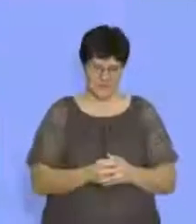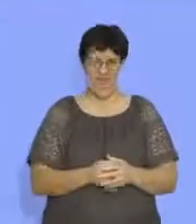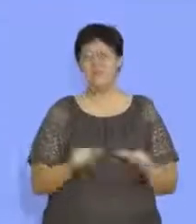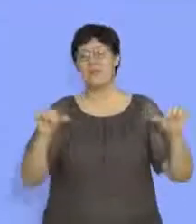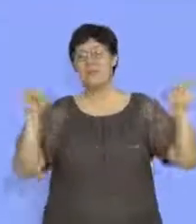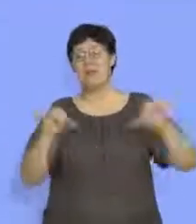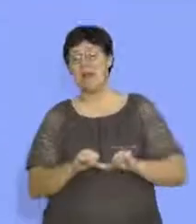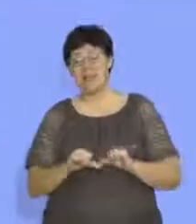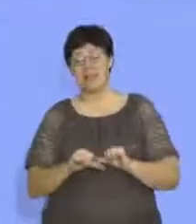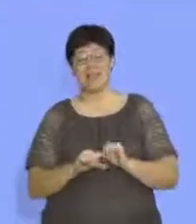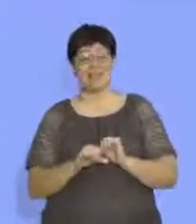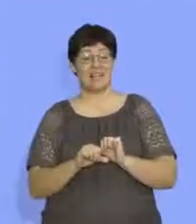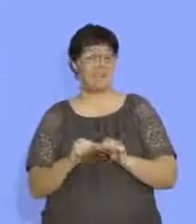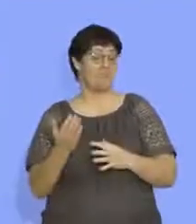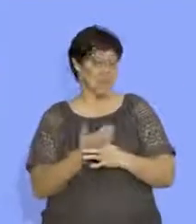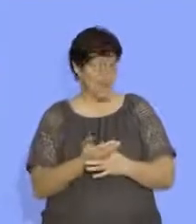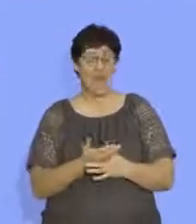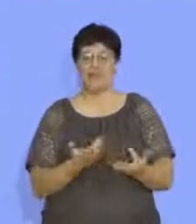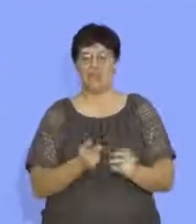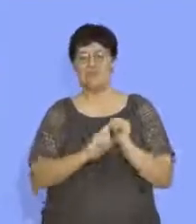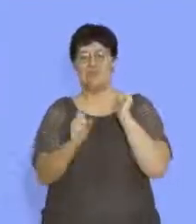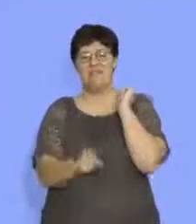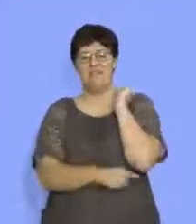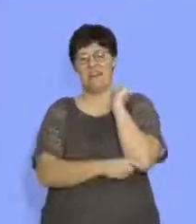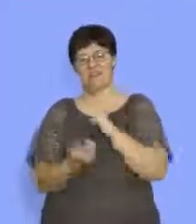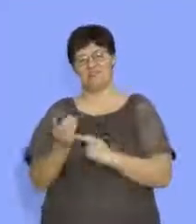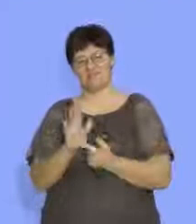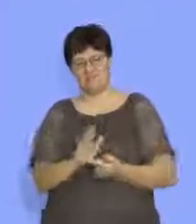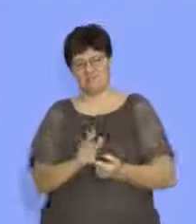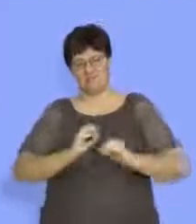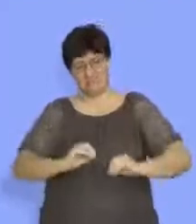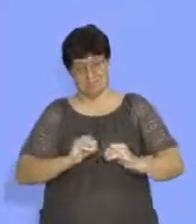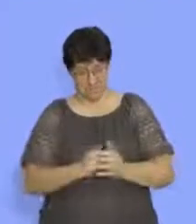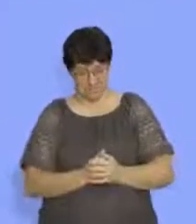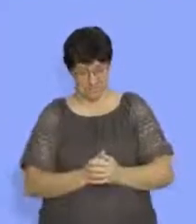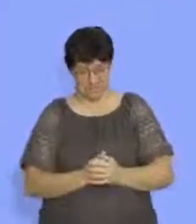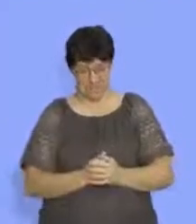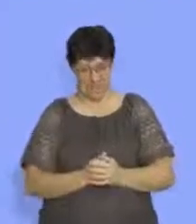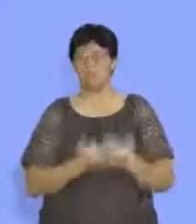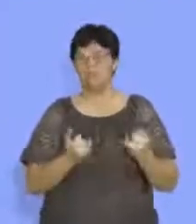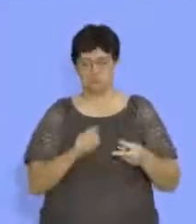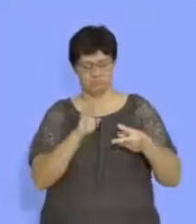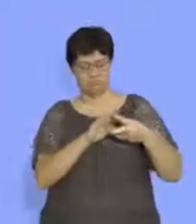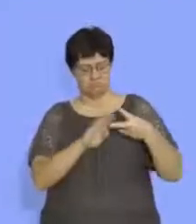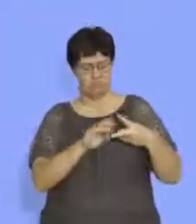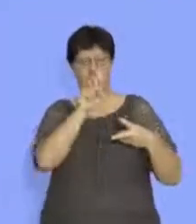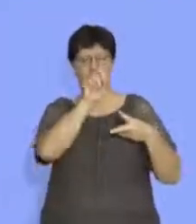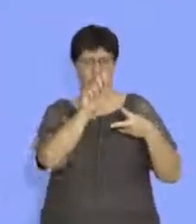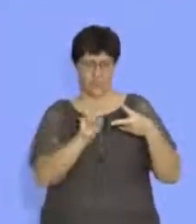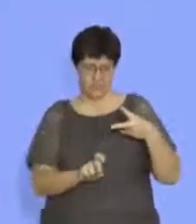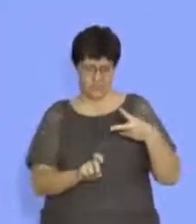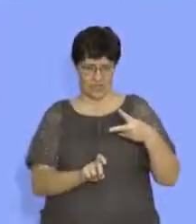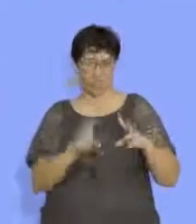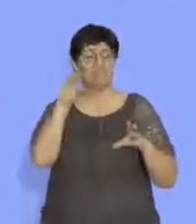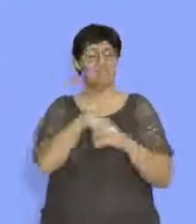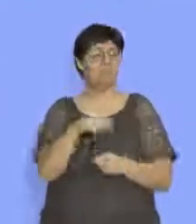Hi guys, welcome back from the ad break. So now we are on our last segment for the show. We are actually going to look at two more